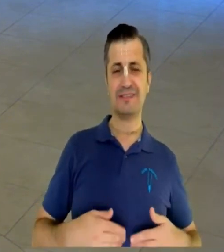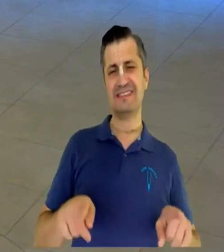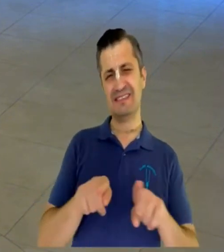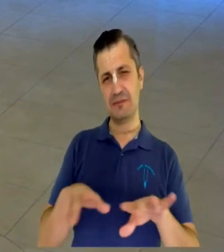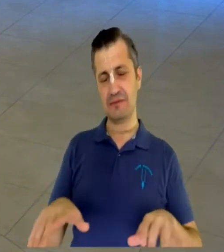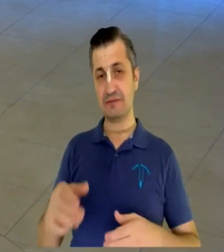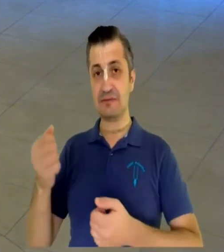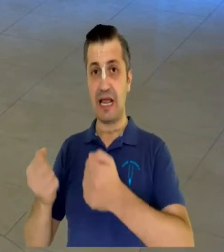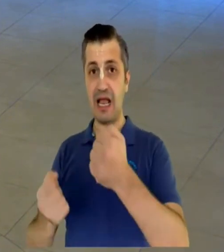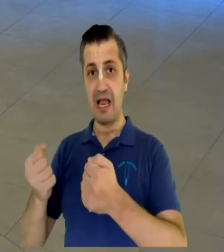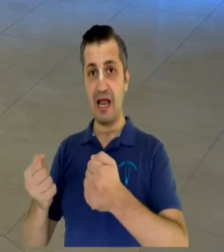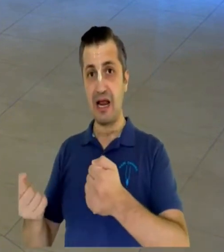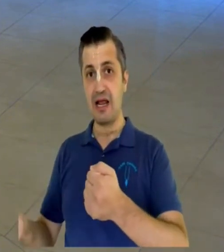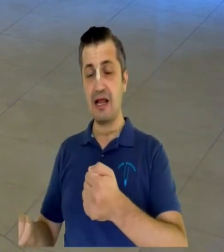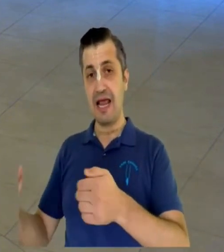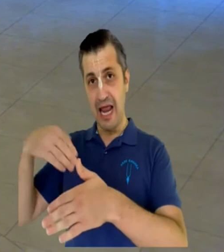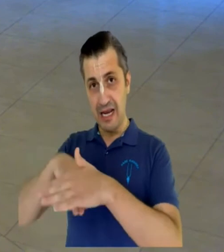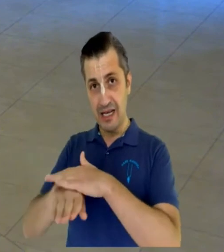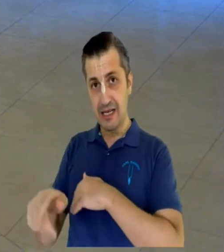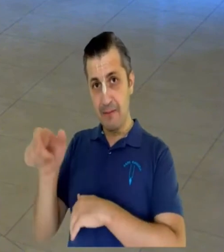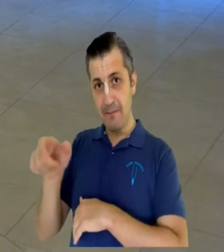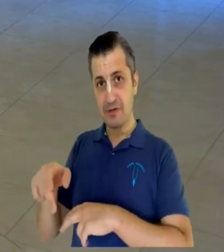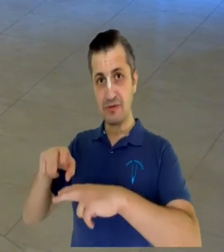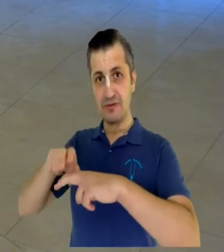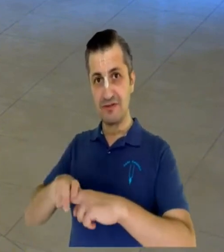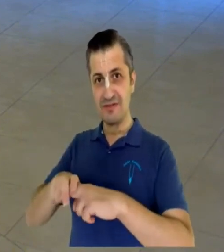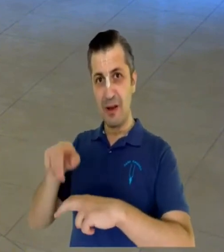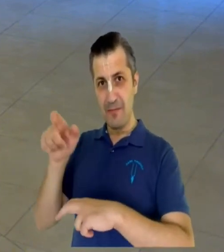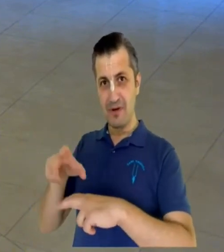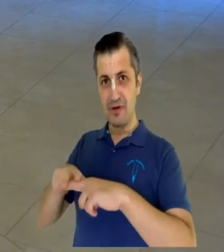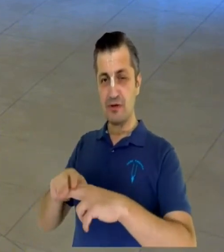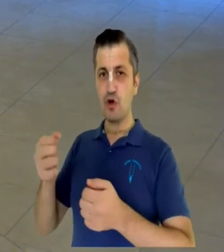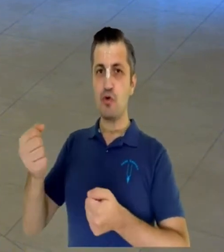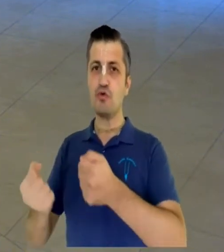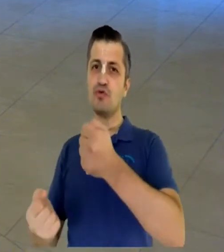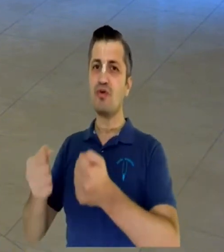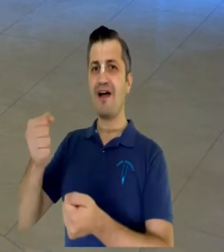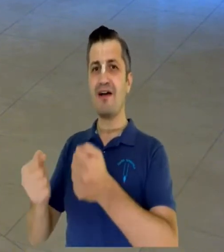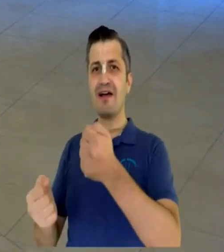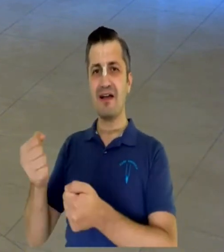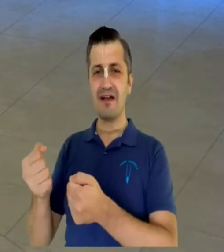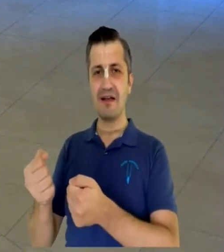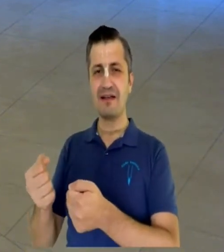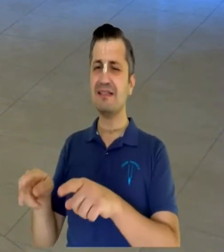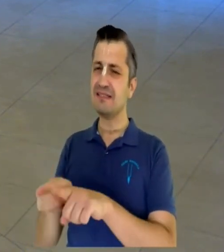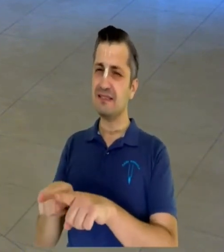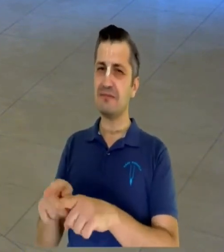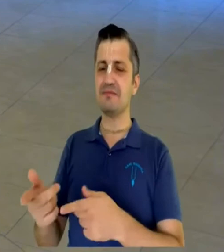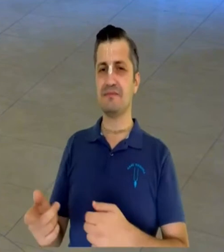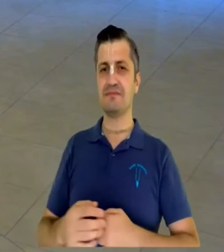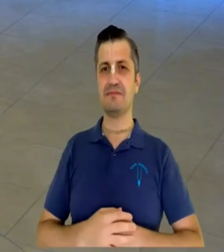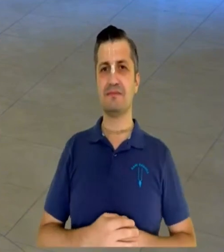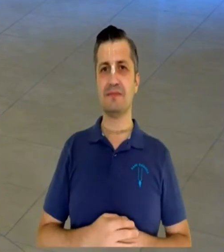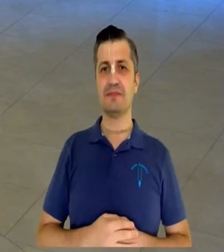So it's best that we always keep engaged in our true nature, which is